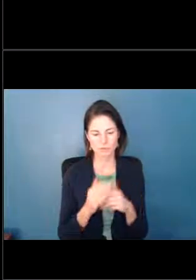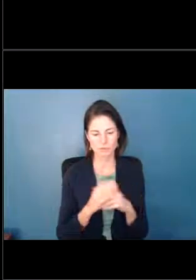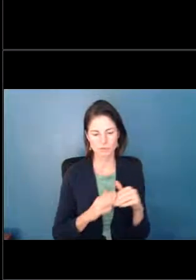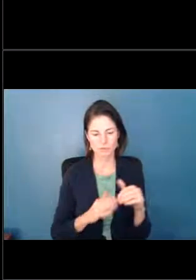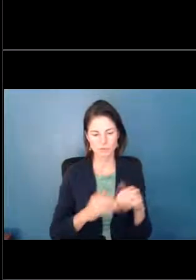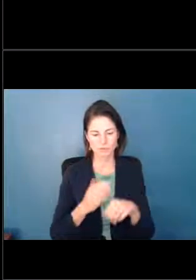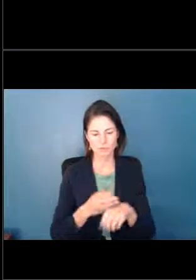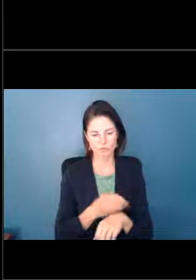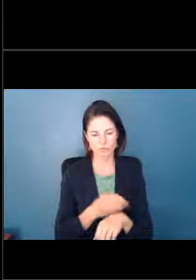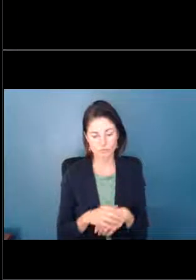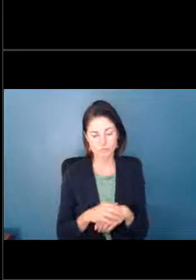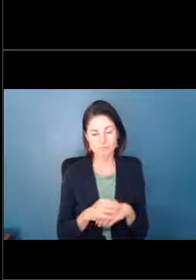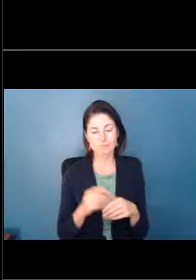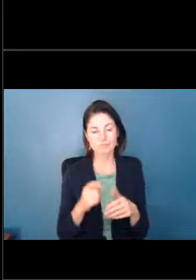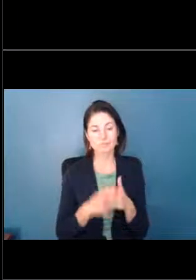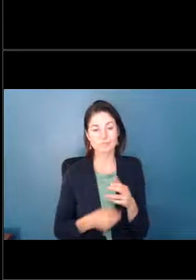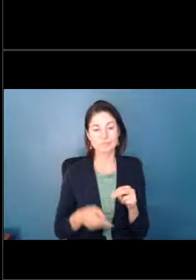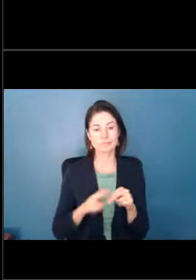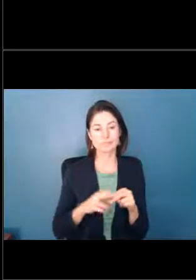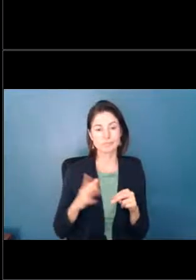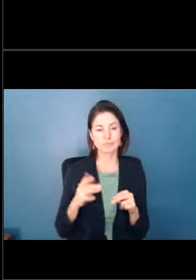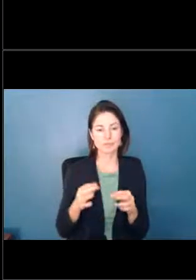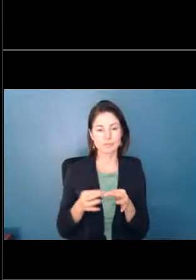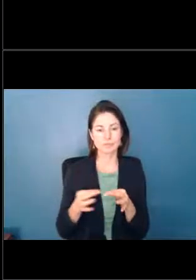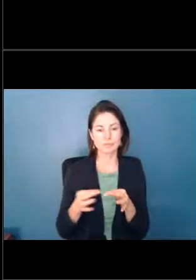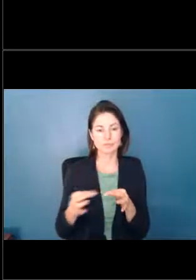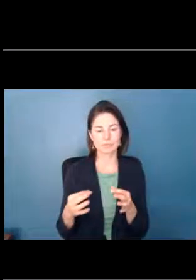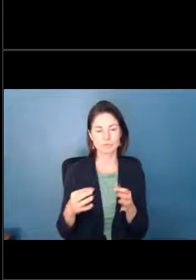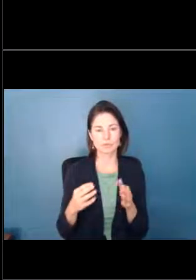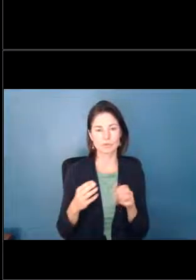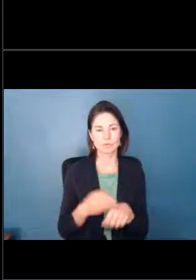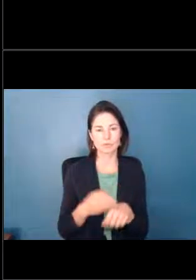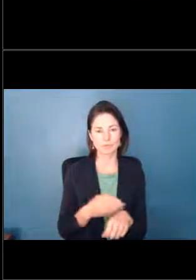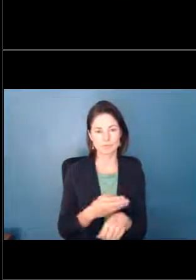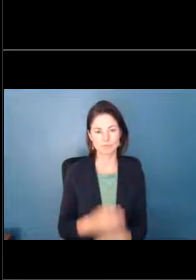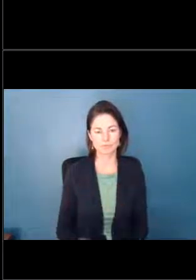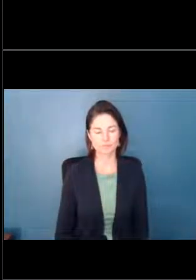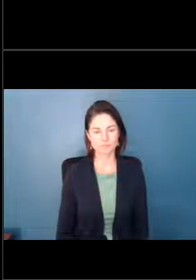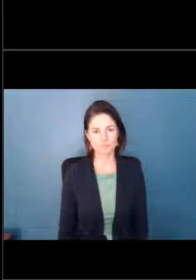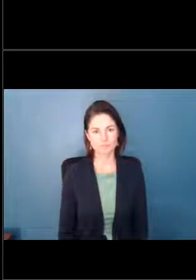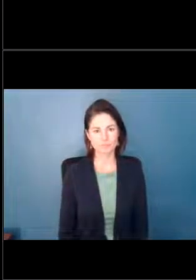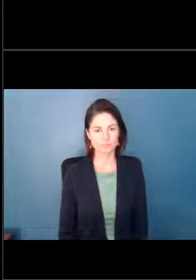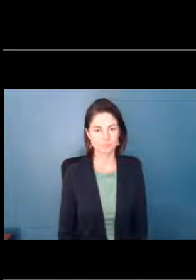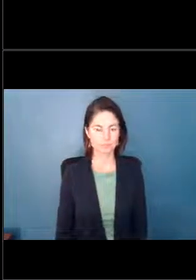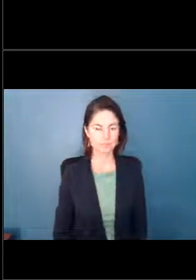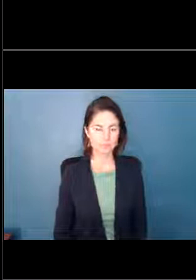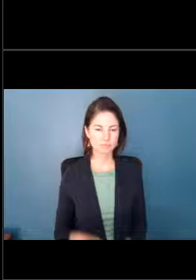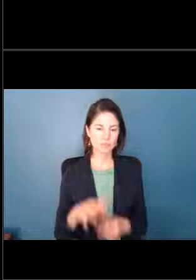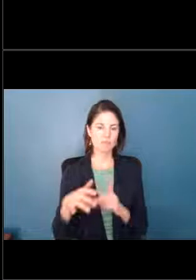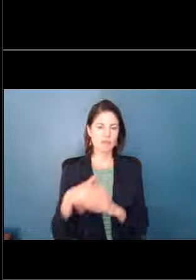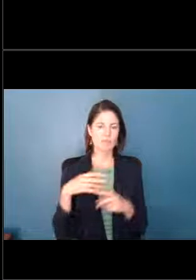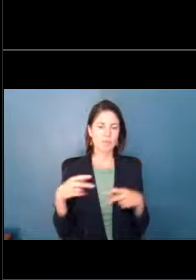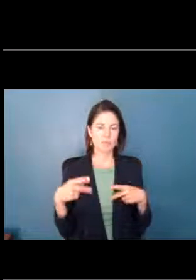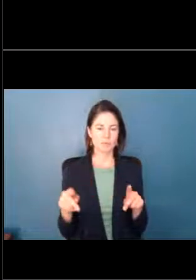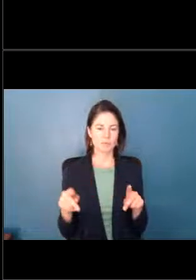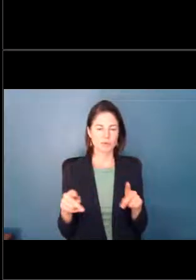cost increases are due to the delays that occurred during construction as a result of the environmental permit requirements and contract change